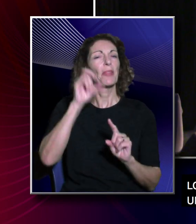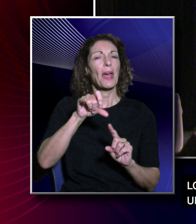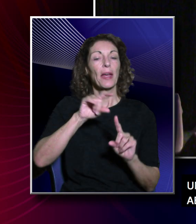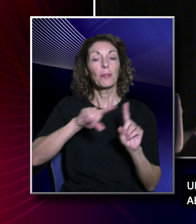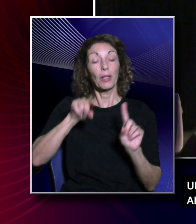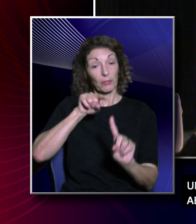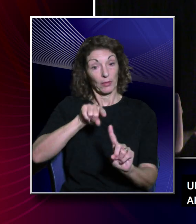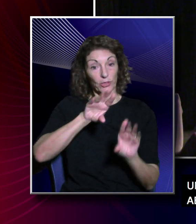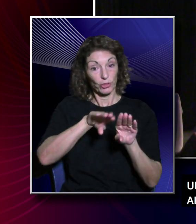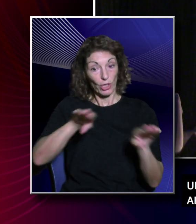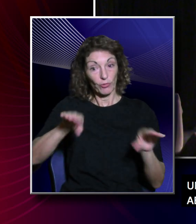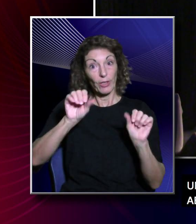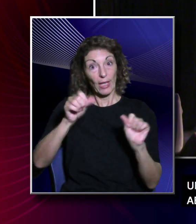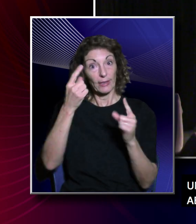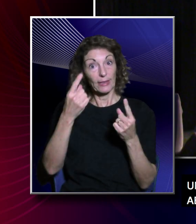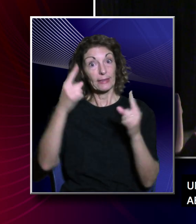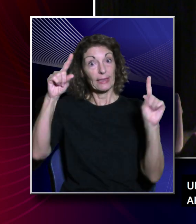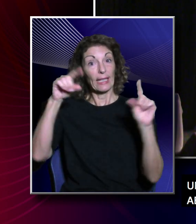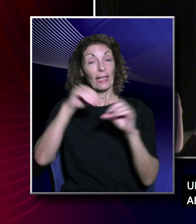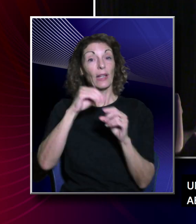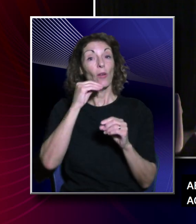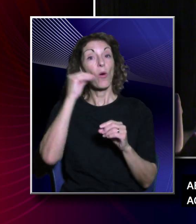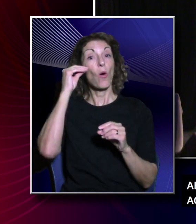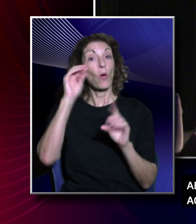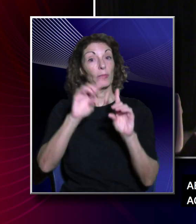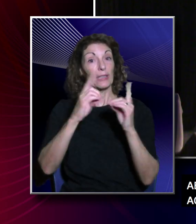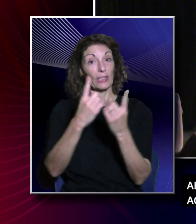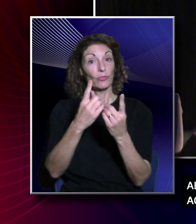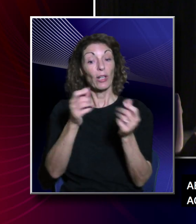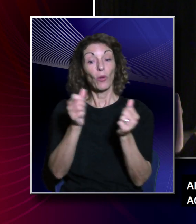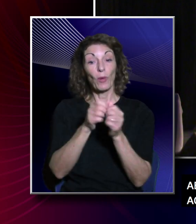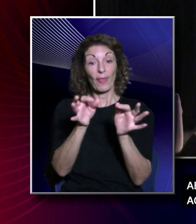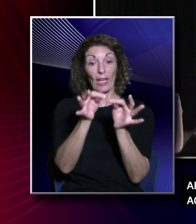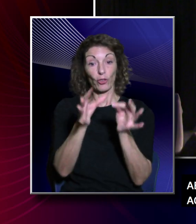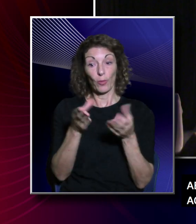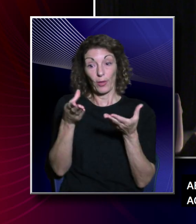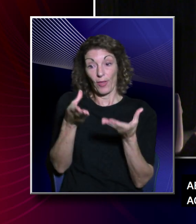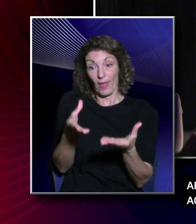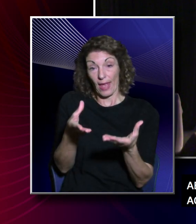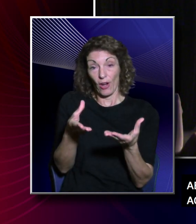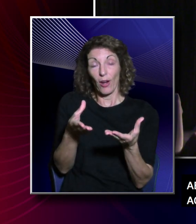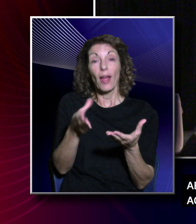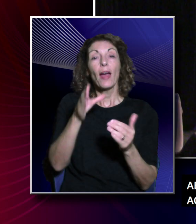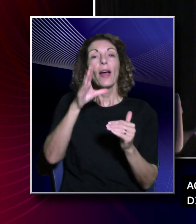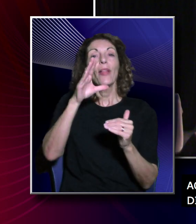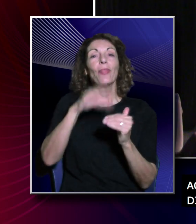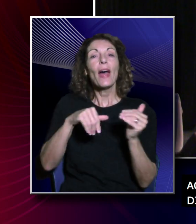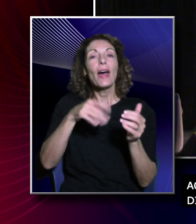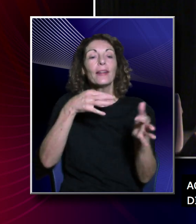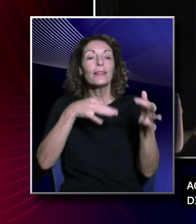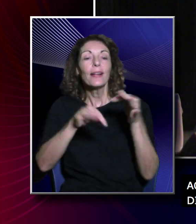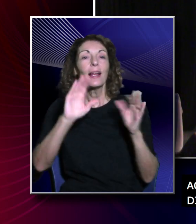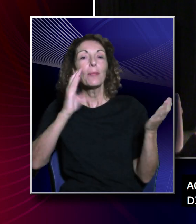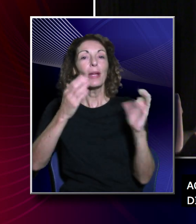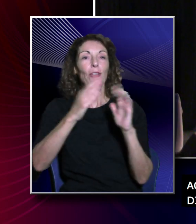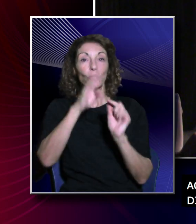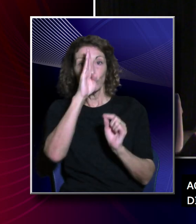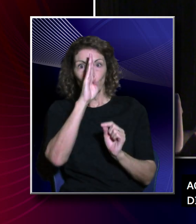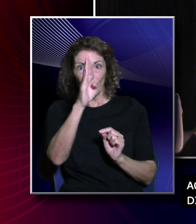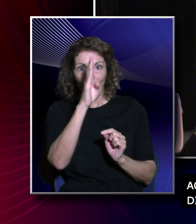district with the accommodation of an interpreter as opposed to having direct communication and access to their instruction